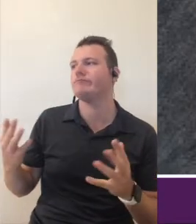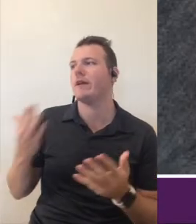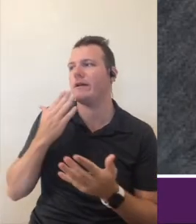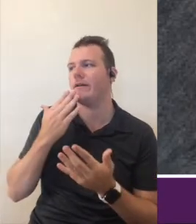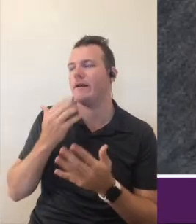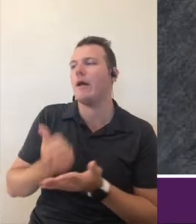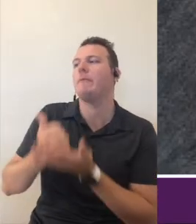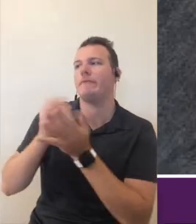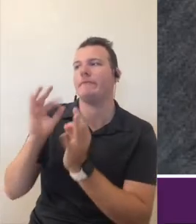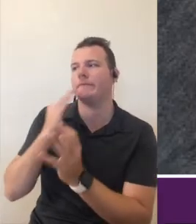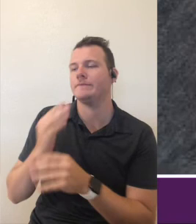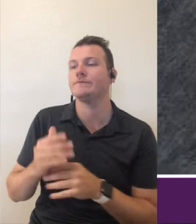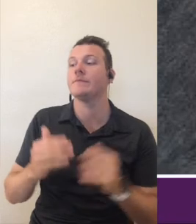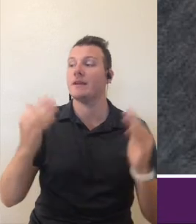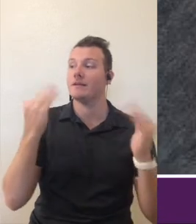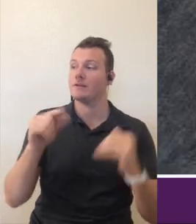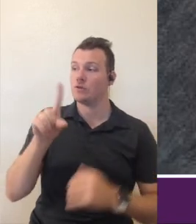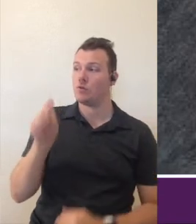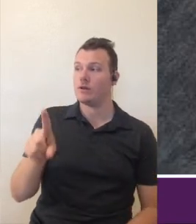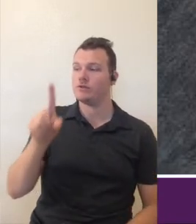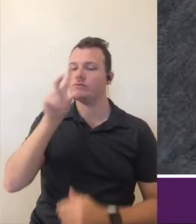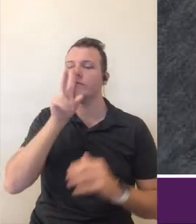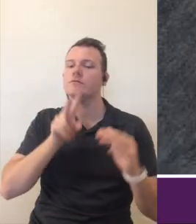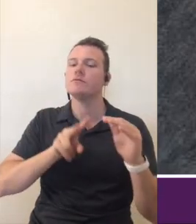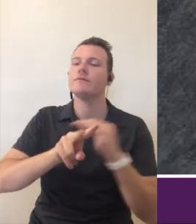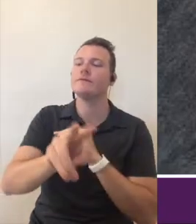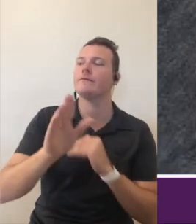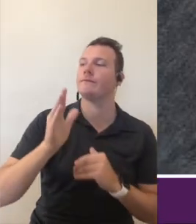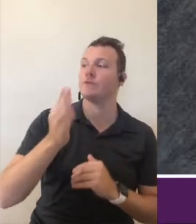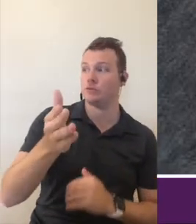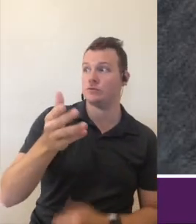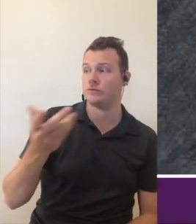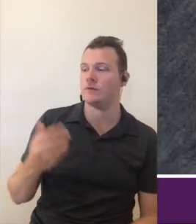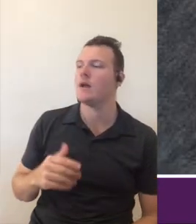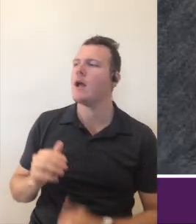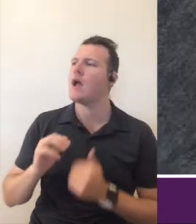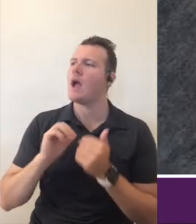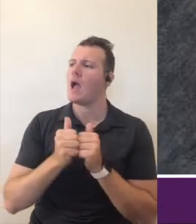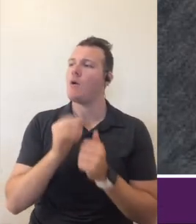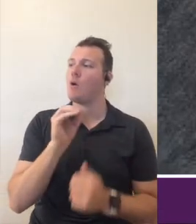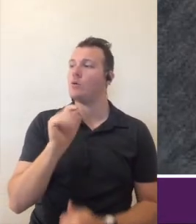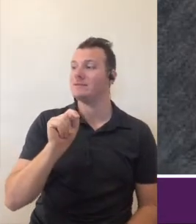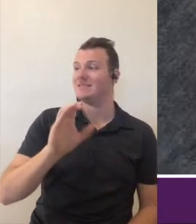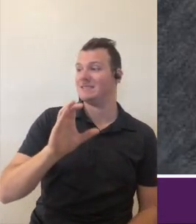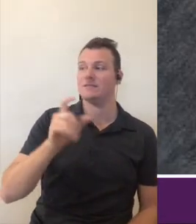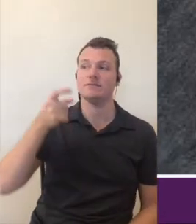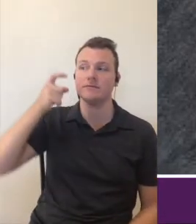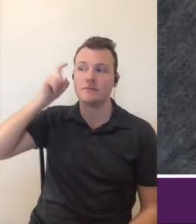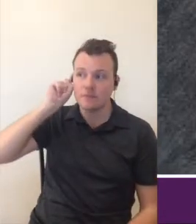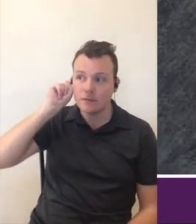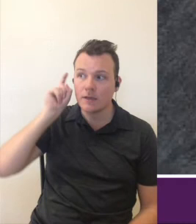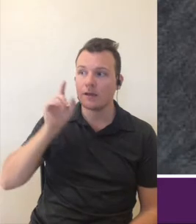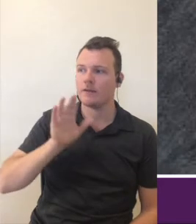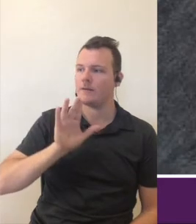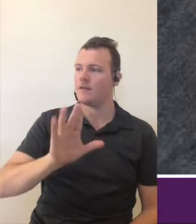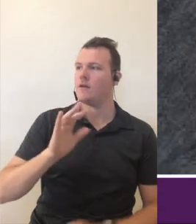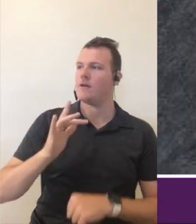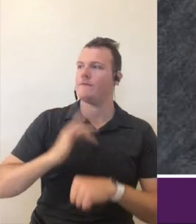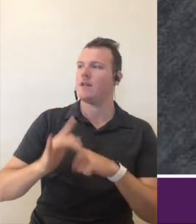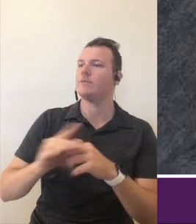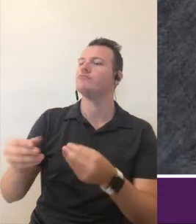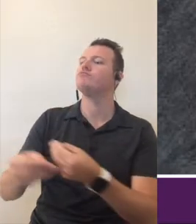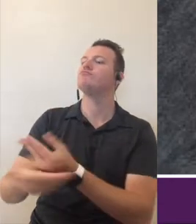will. Thank you. That's very helpful. The next question sort of looks at the future and is